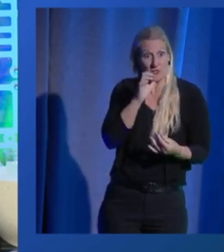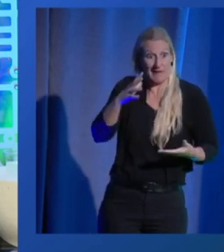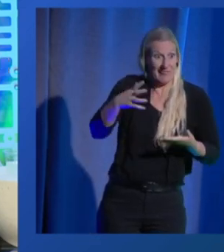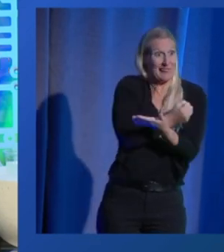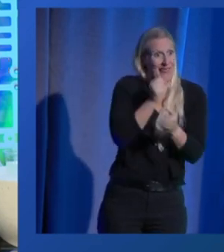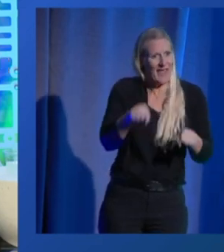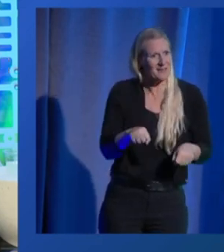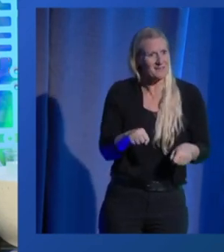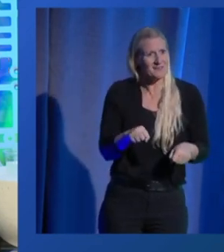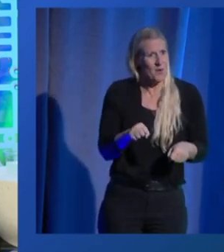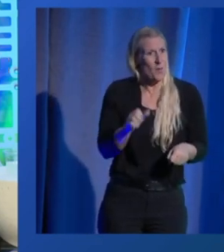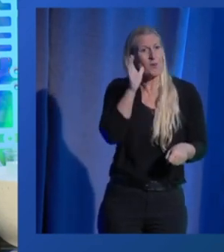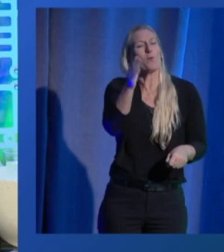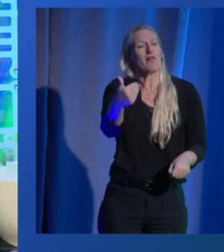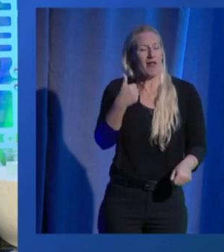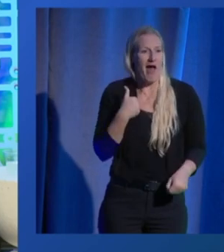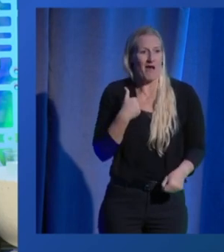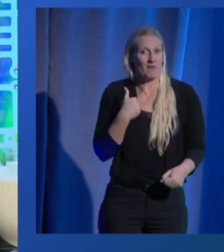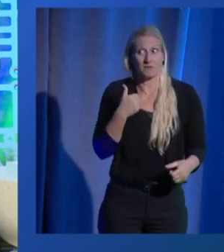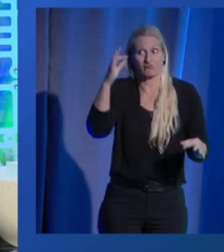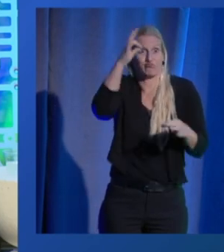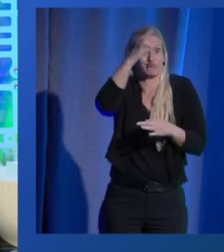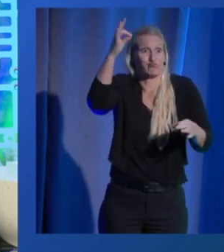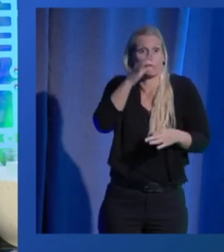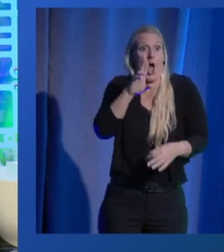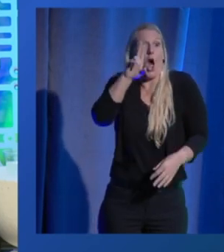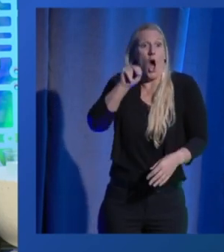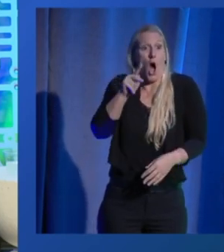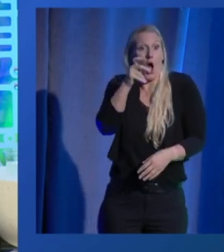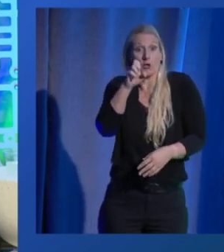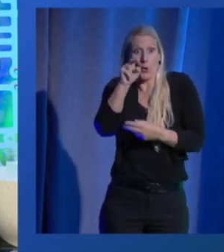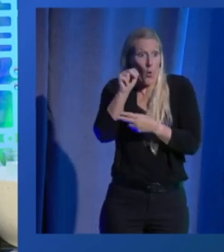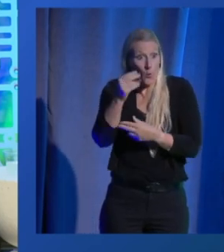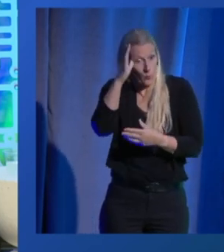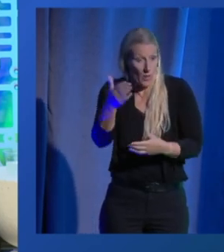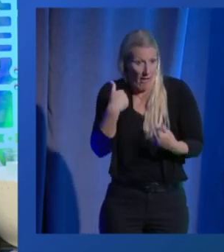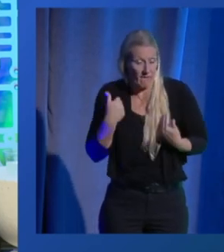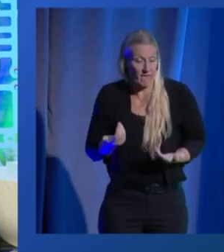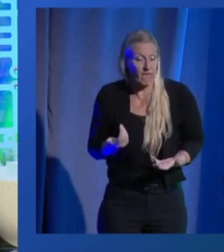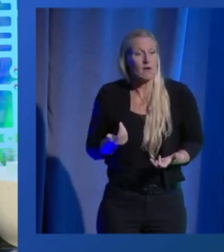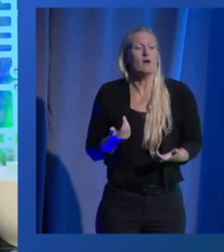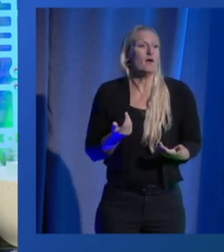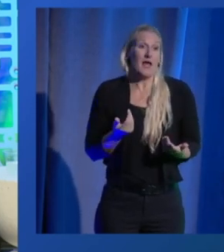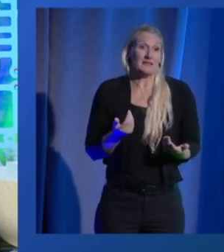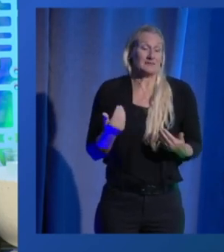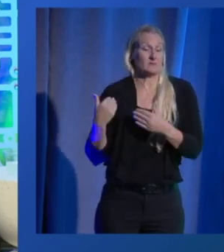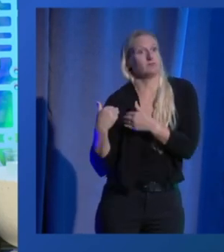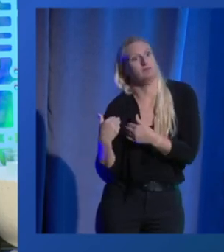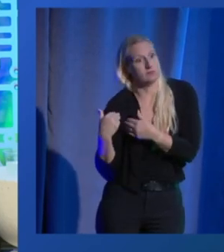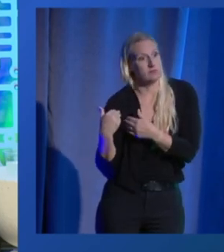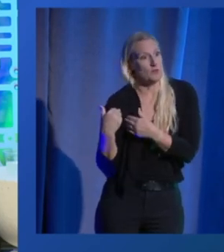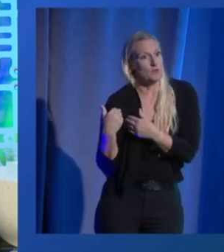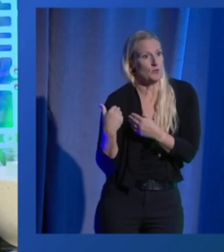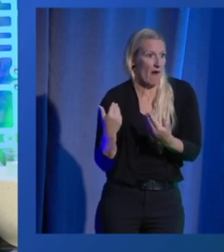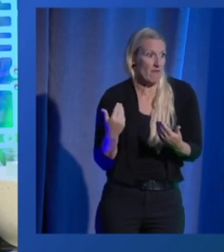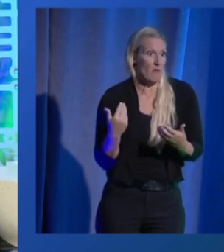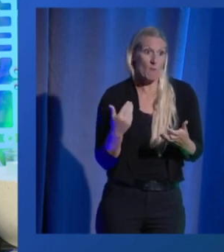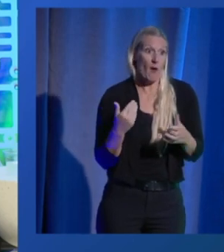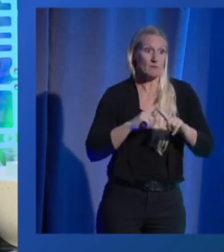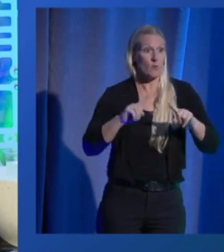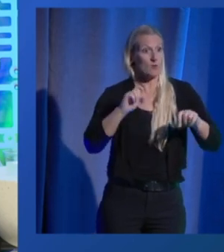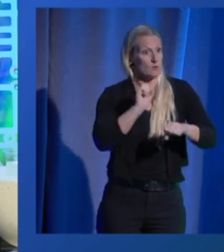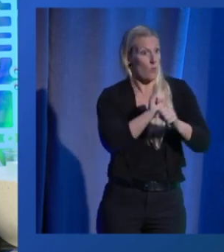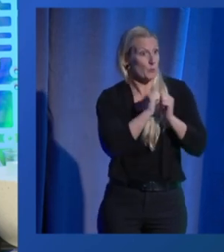still have to make that best possible decision and the weight of those decisions rest very heavily on their shoulders and we thank them for